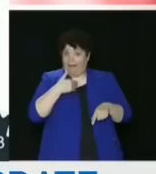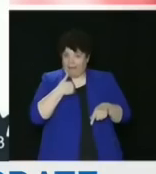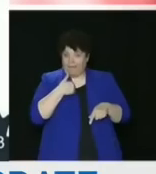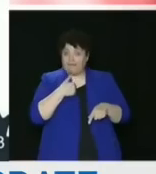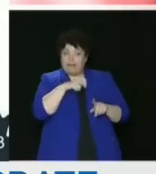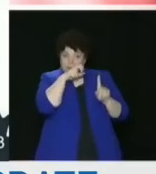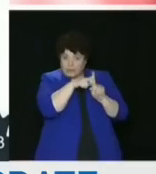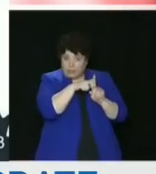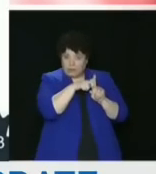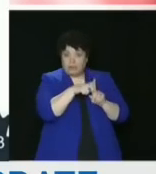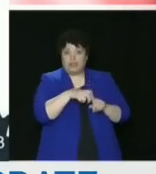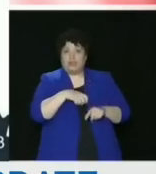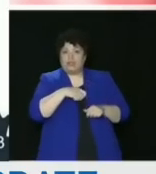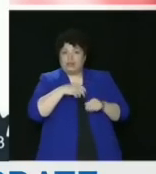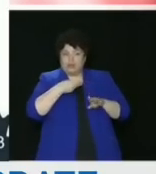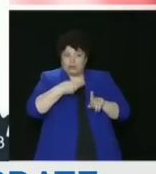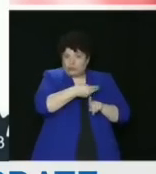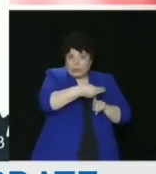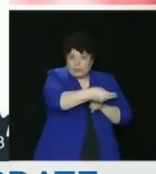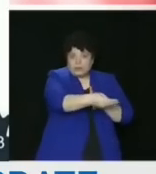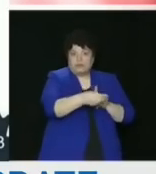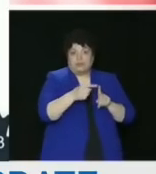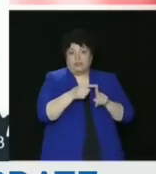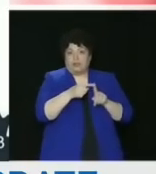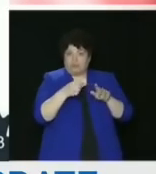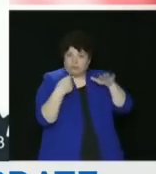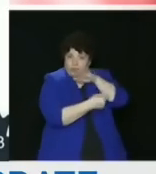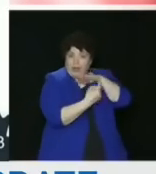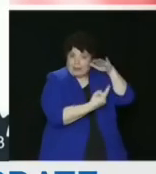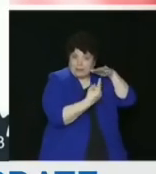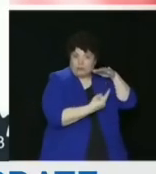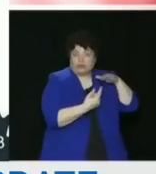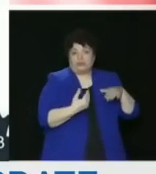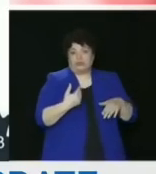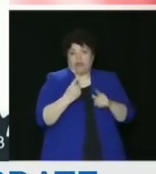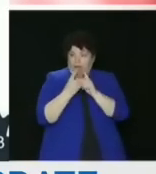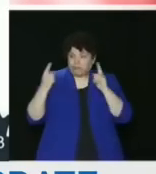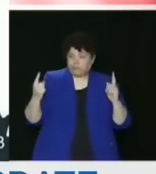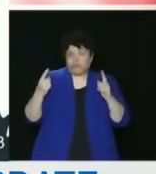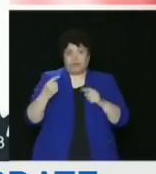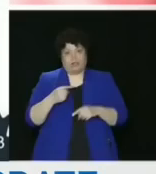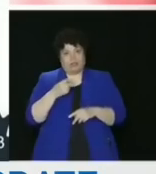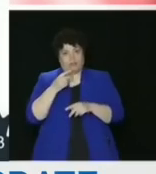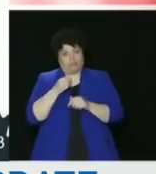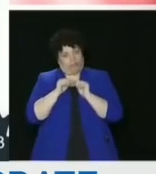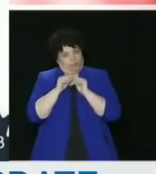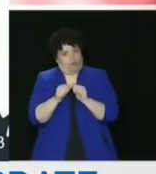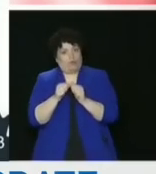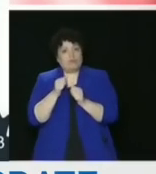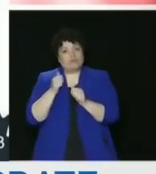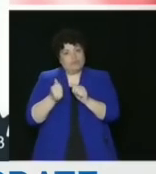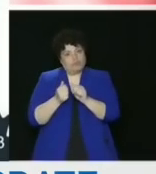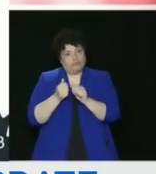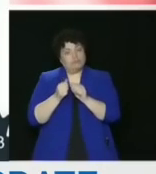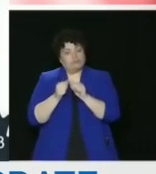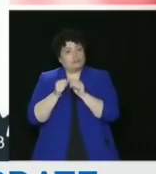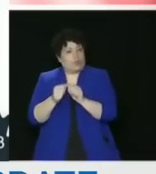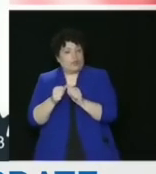isolate capacity, and individual precautions are maintained. The alternative,